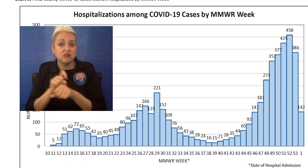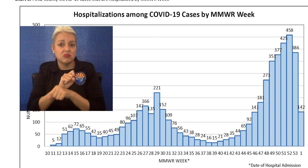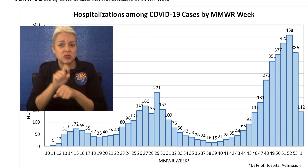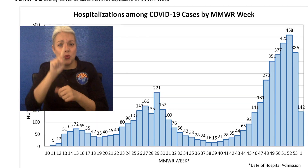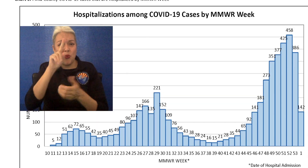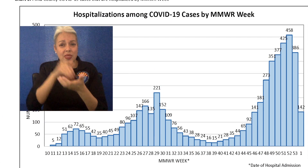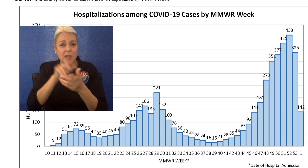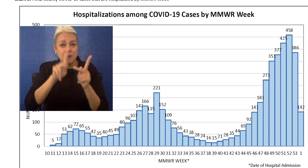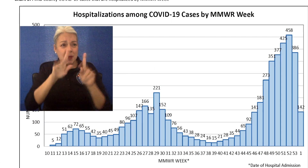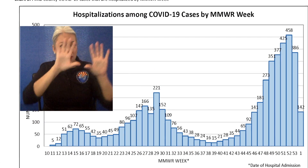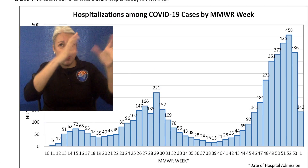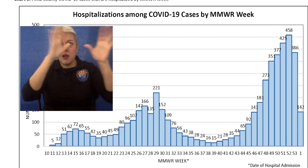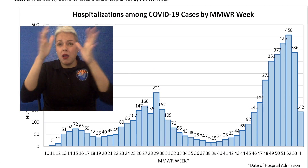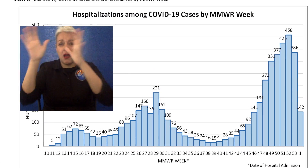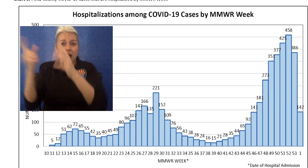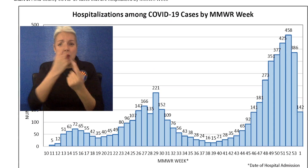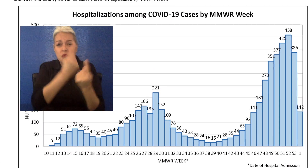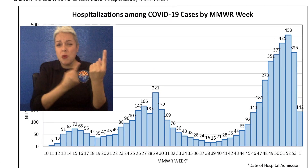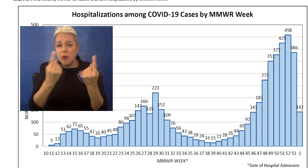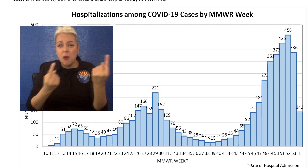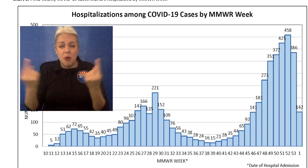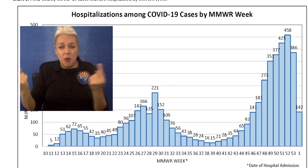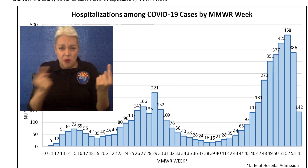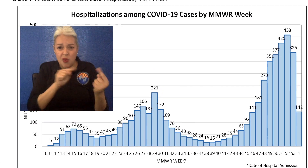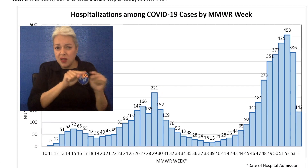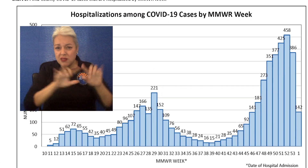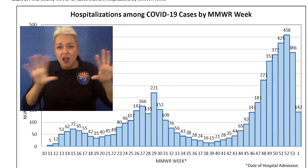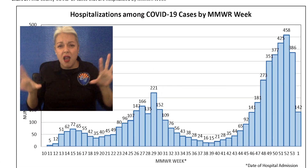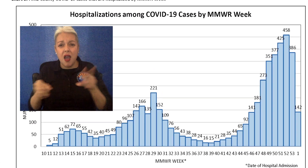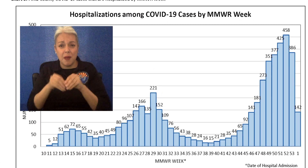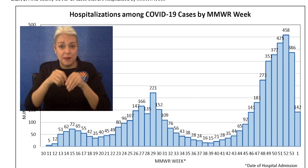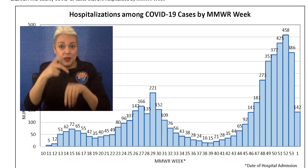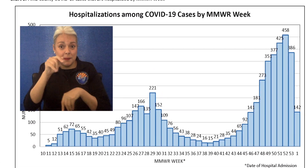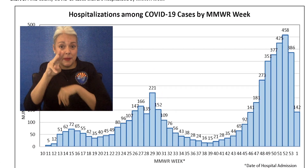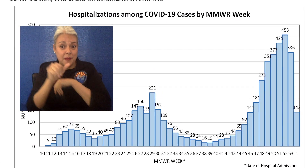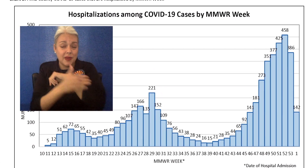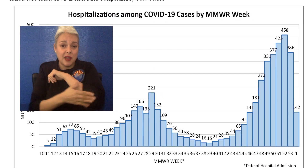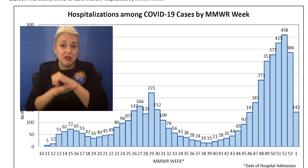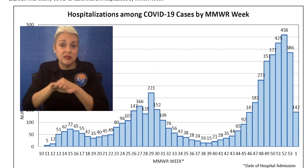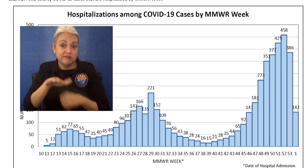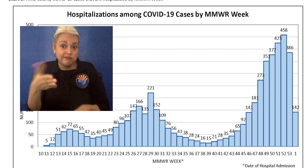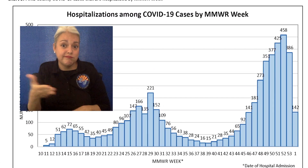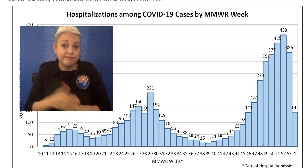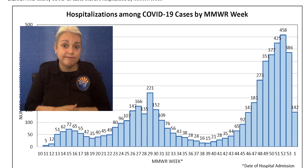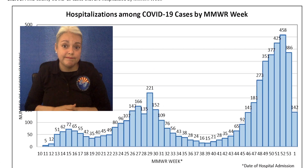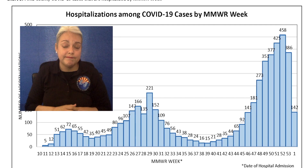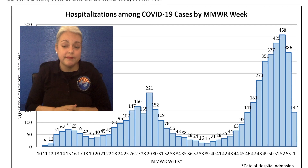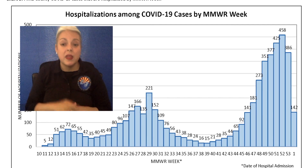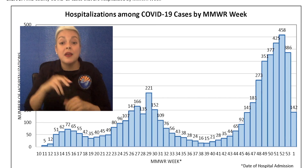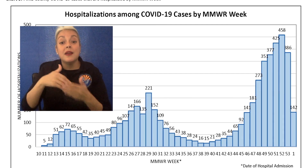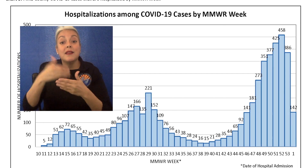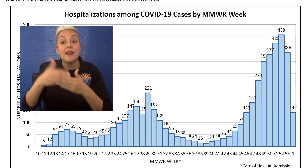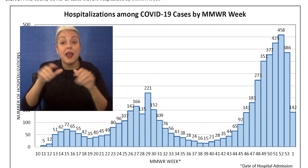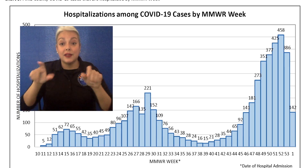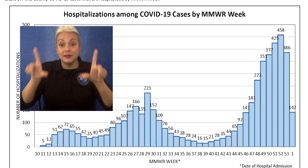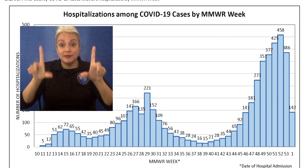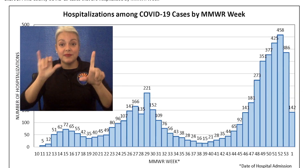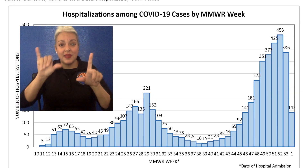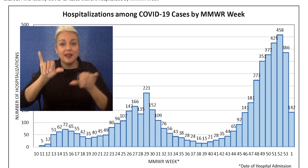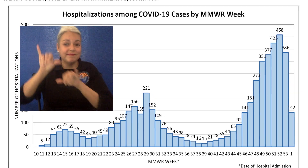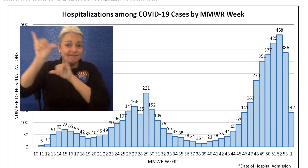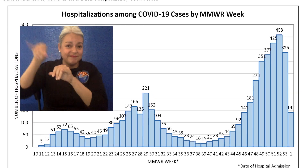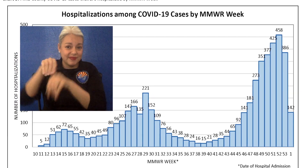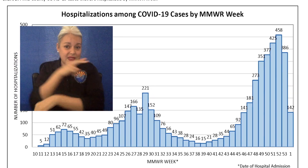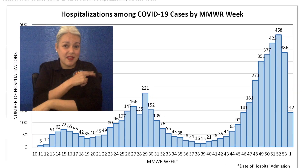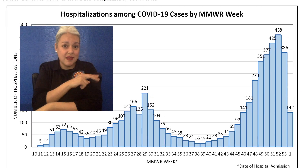to COVID. The next graph is a graph of our hospitalizations. You've heard us talk about this many times. The reason to show you this is just to